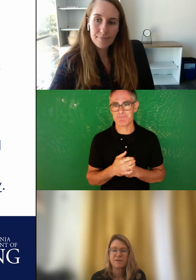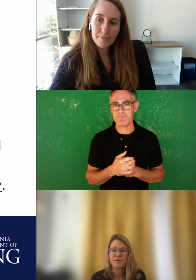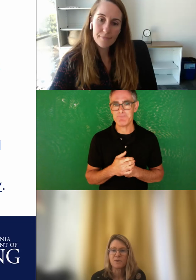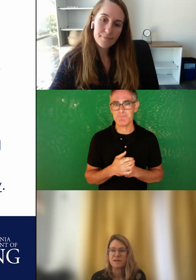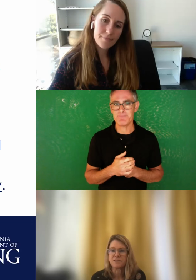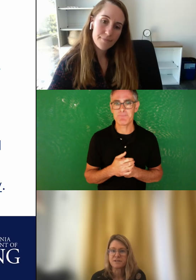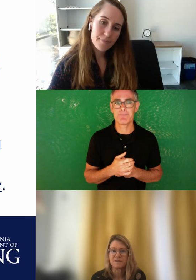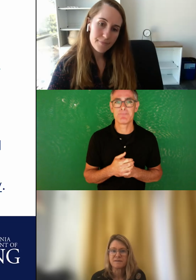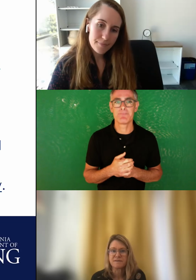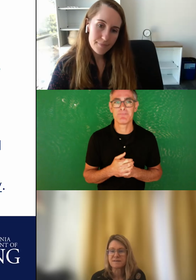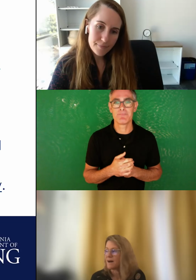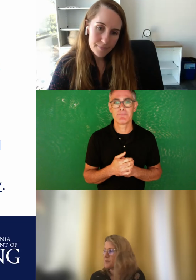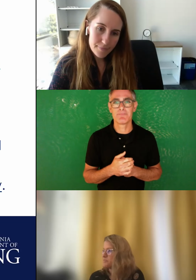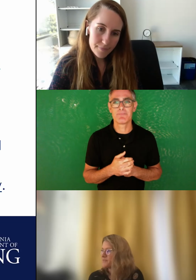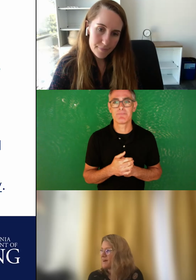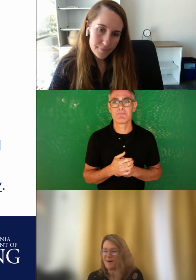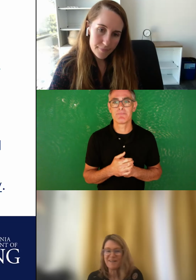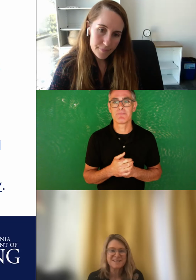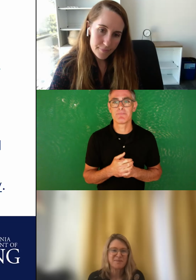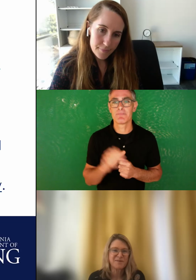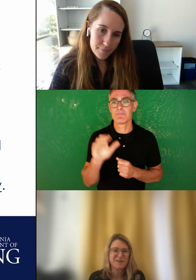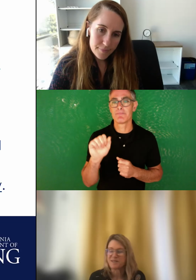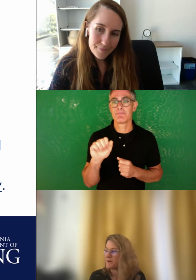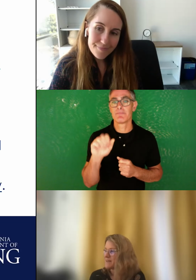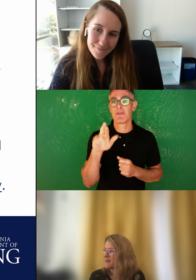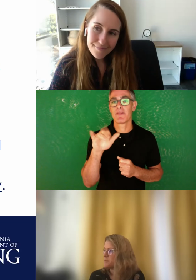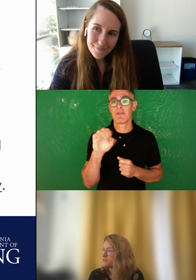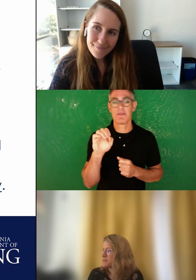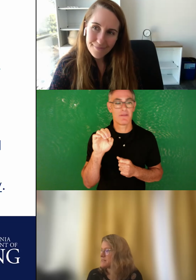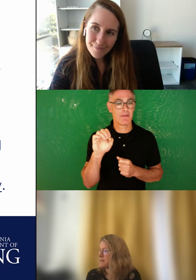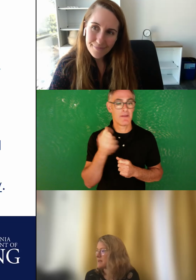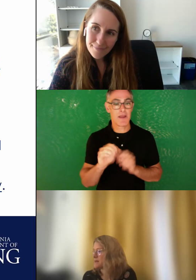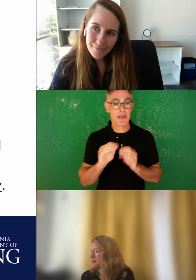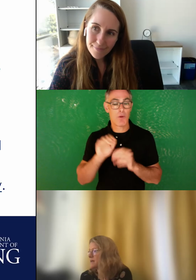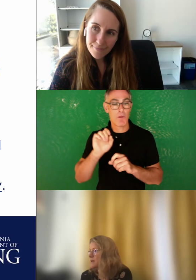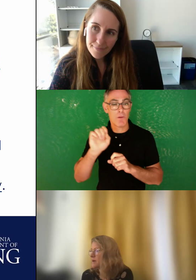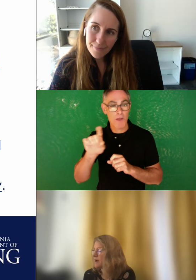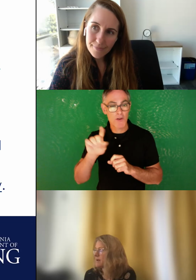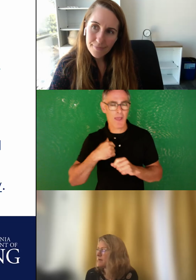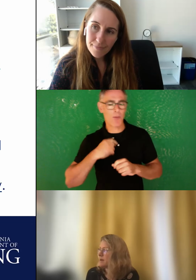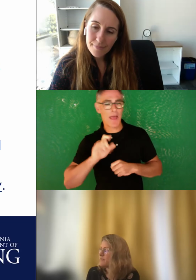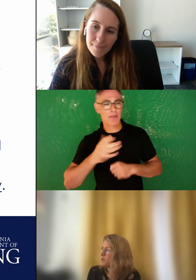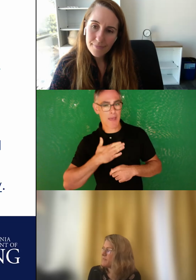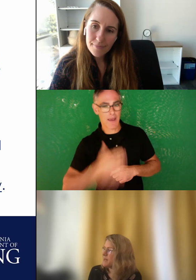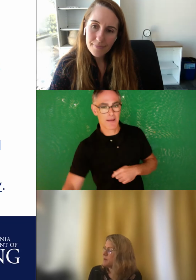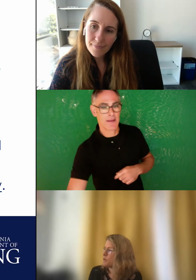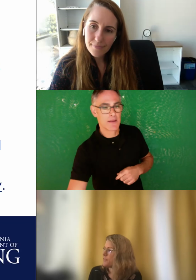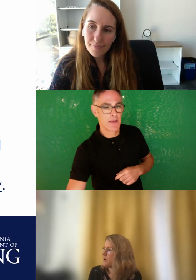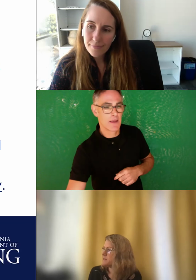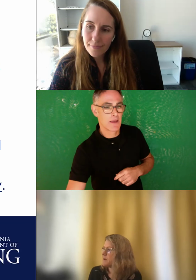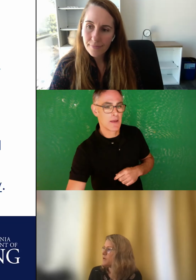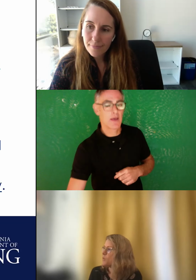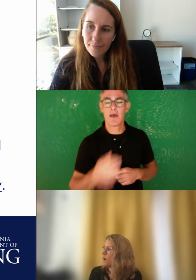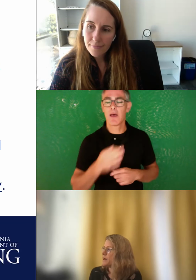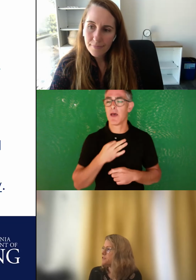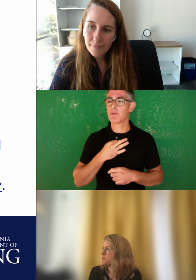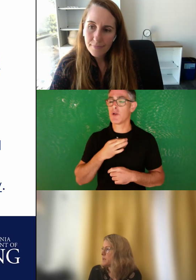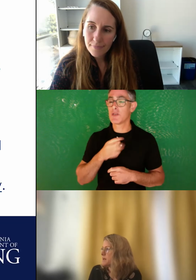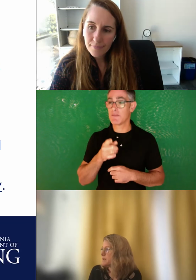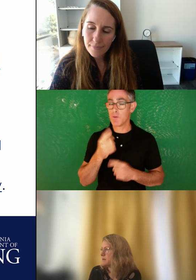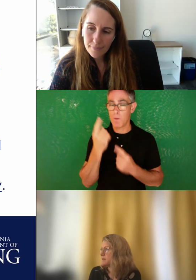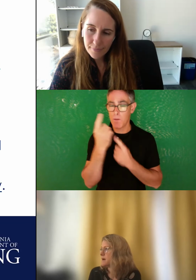Any other questions? I'll ask my question, Amanda. I'm interested in if you have any more thoughts around